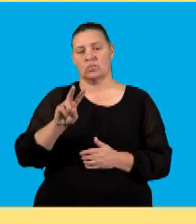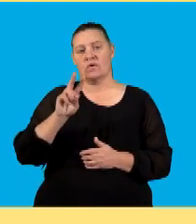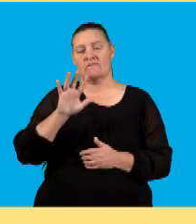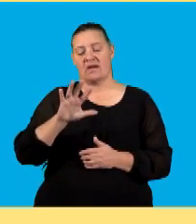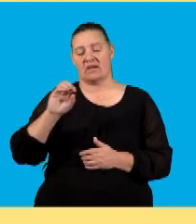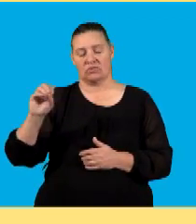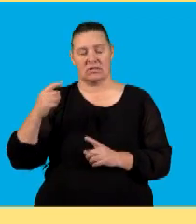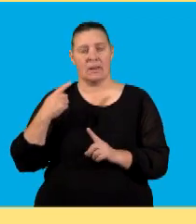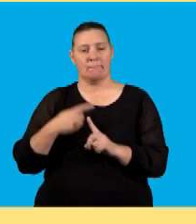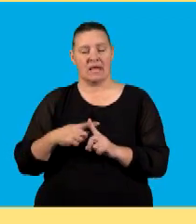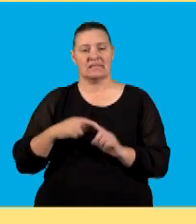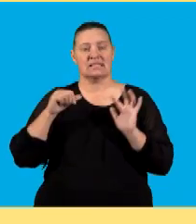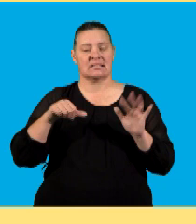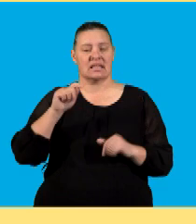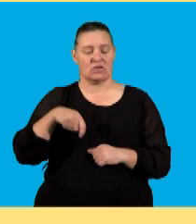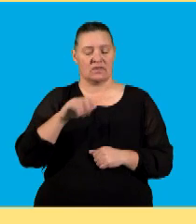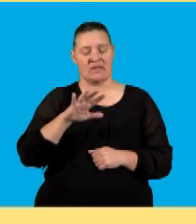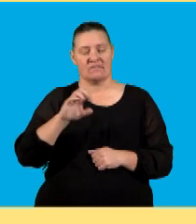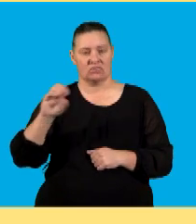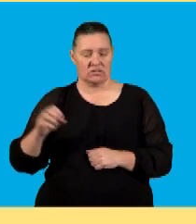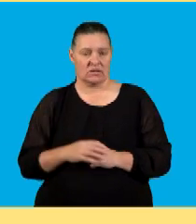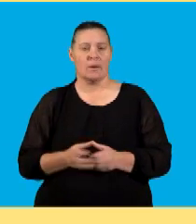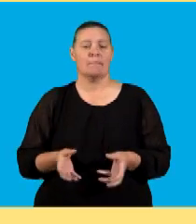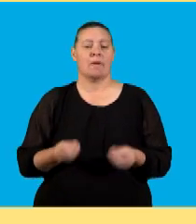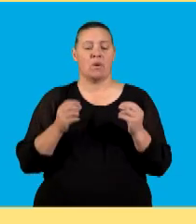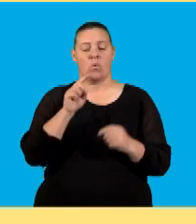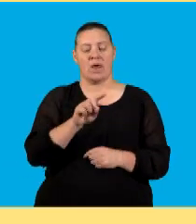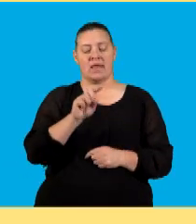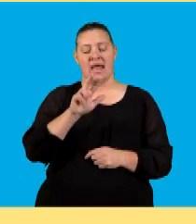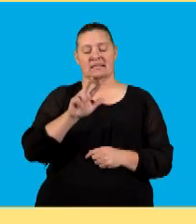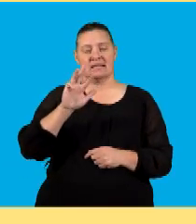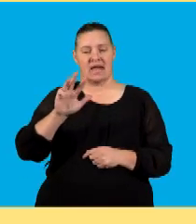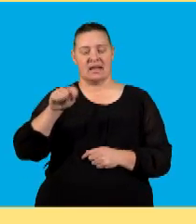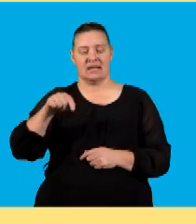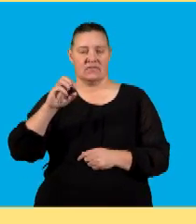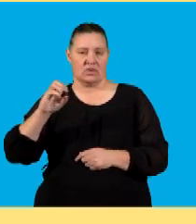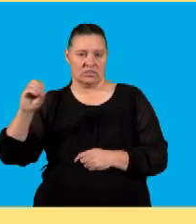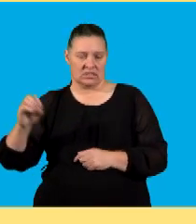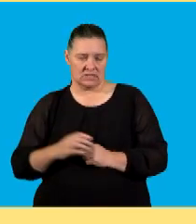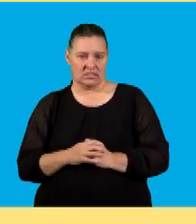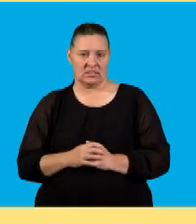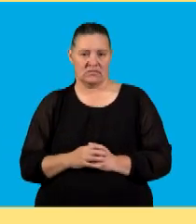172,500 plus my 16,500. Then you get 189,000.